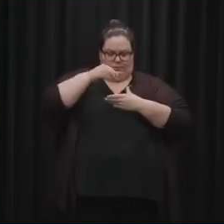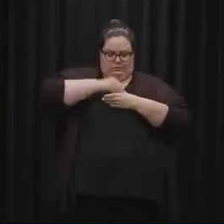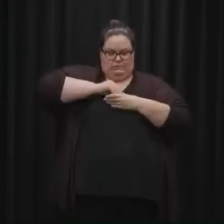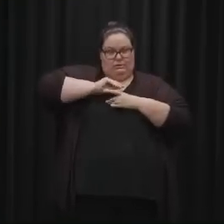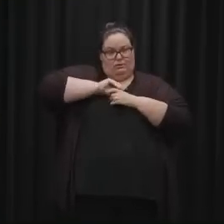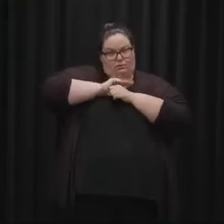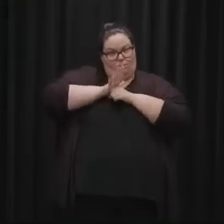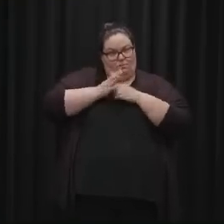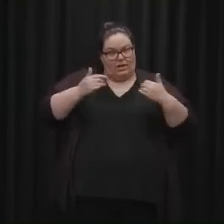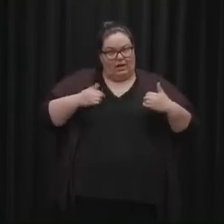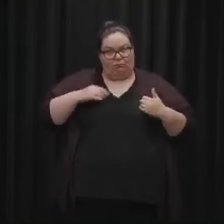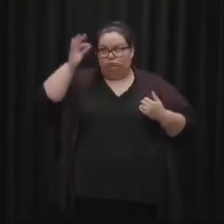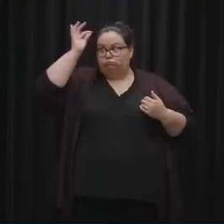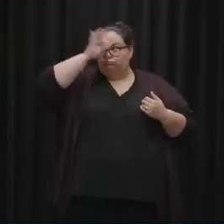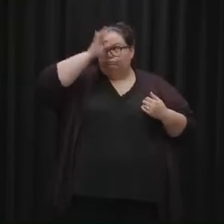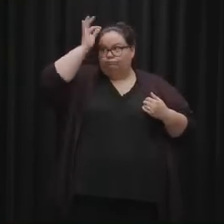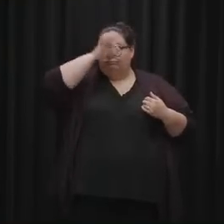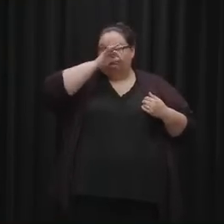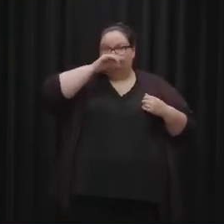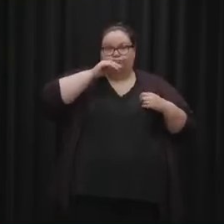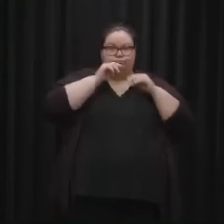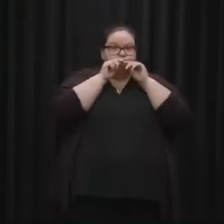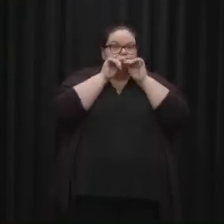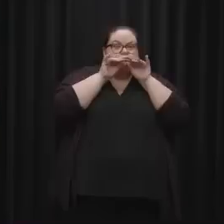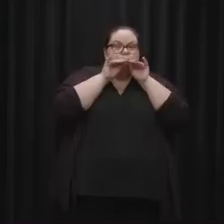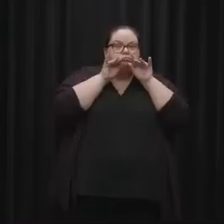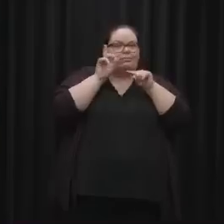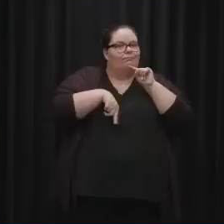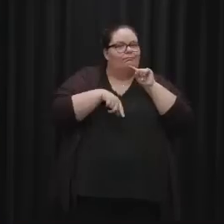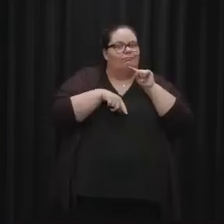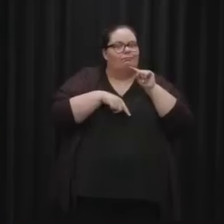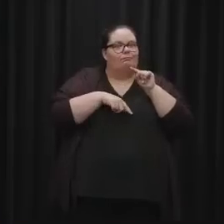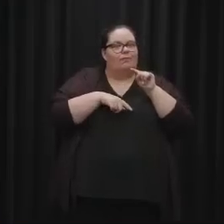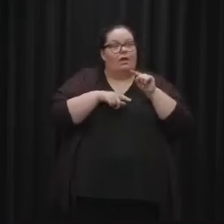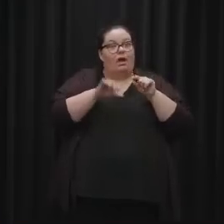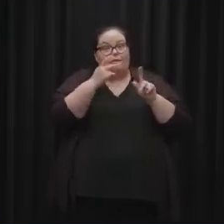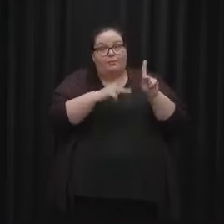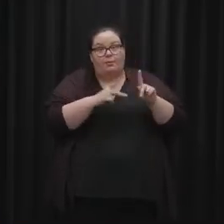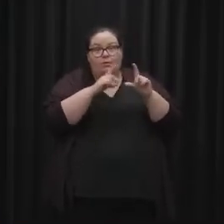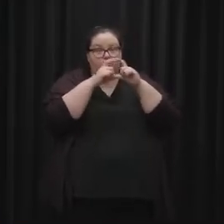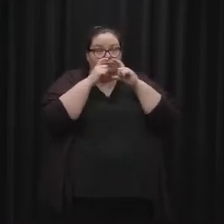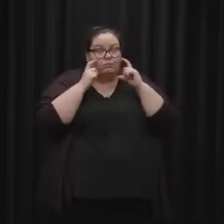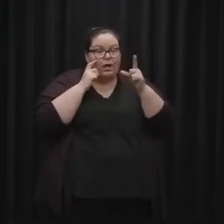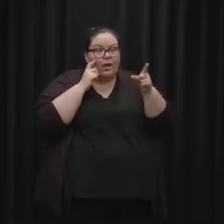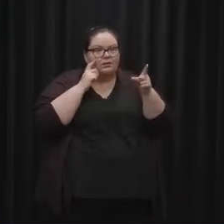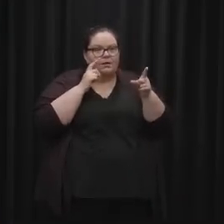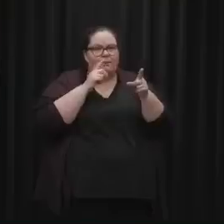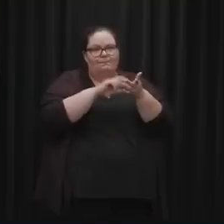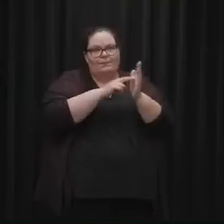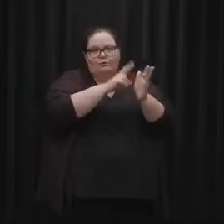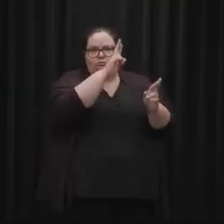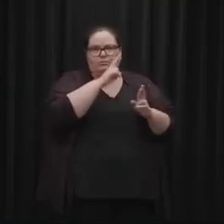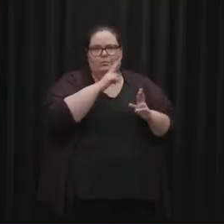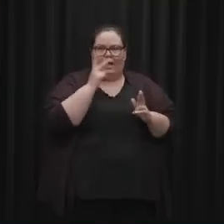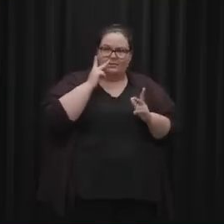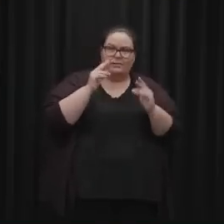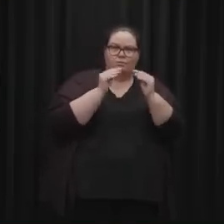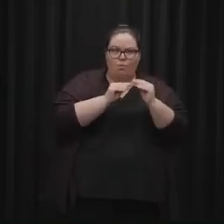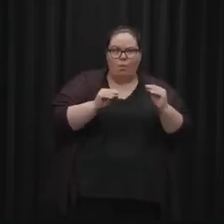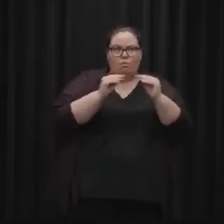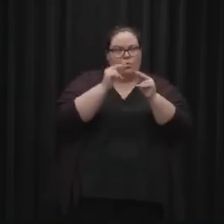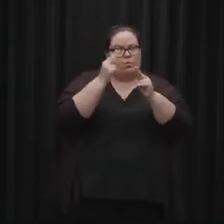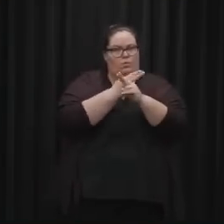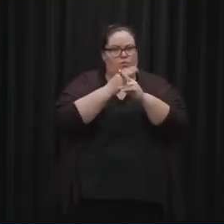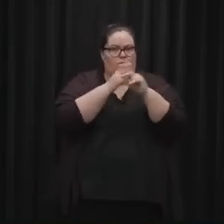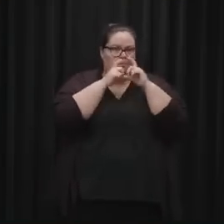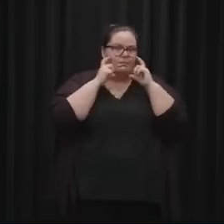keeps the people around you from spreading it to you. More New Brunswickers are getting into the habit of wearing a mask, and that's encouraging. But to